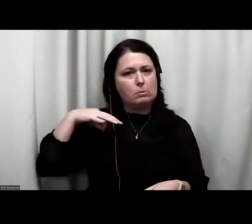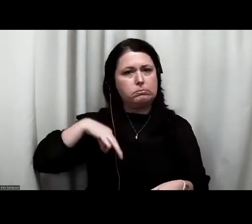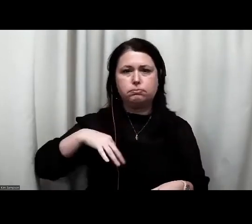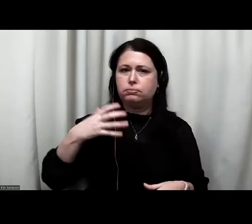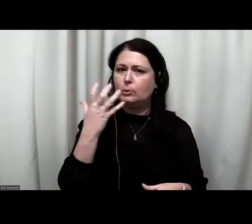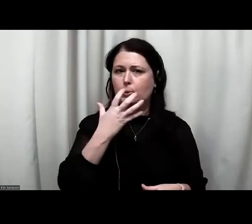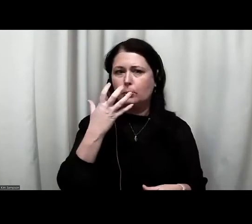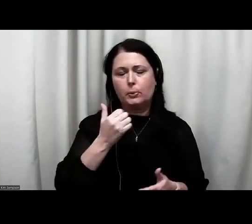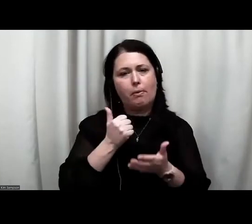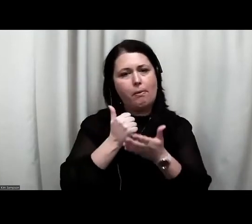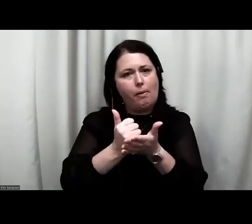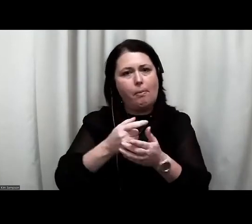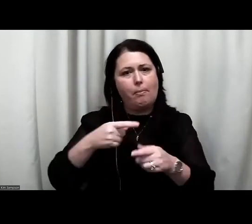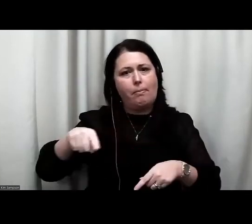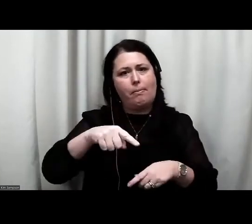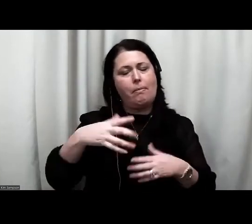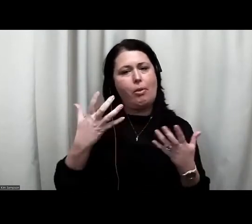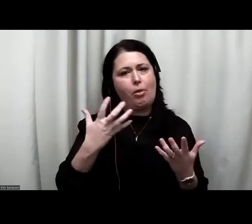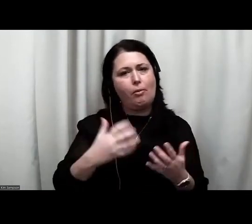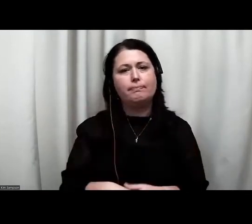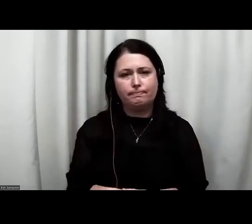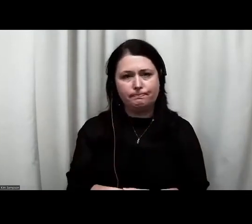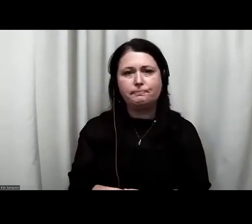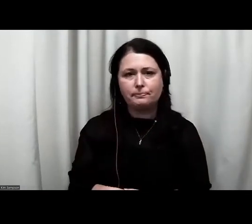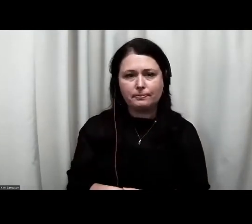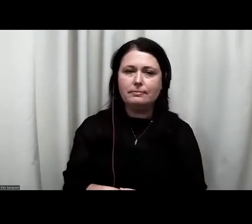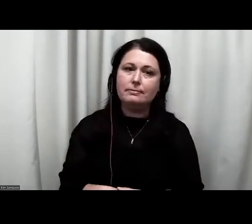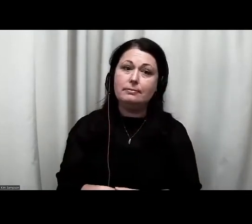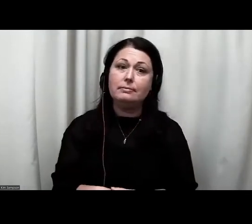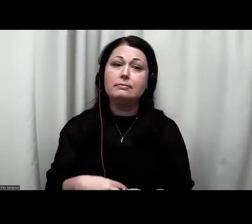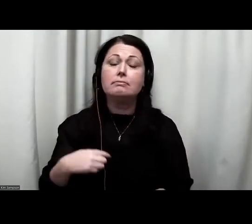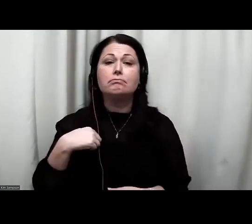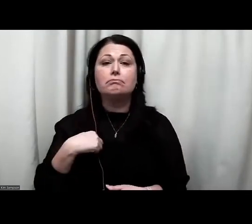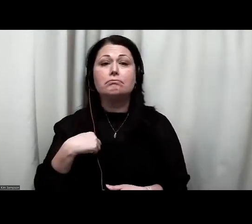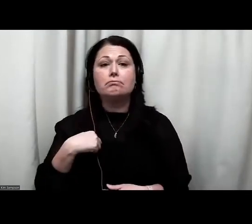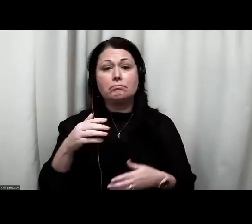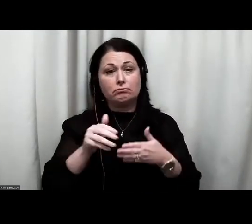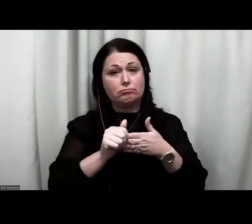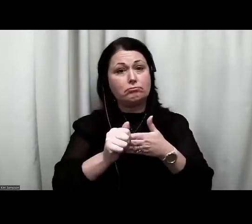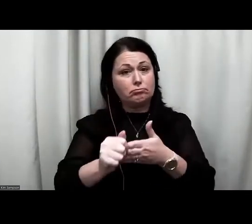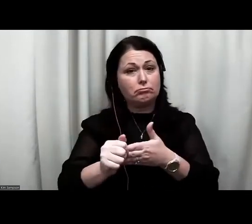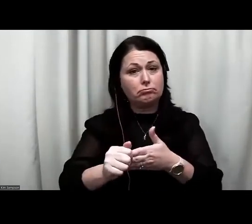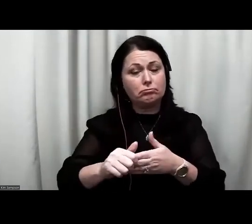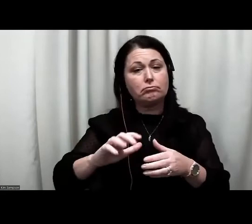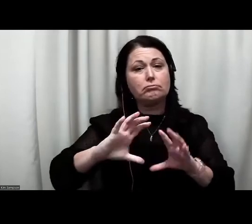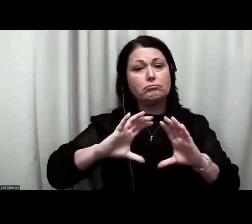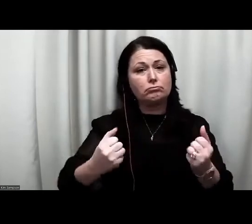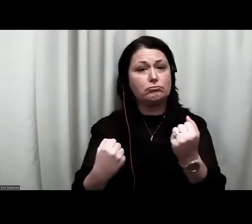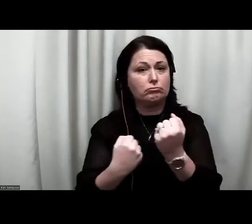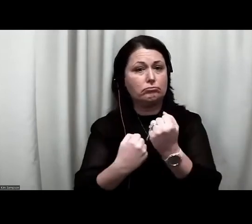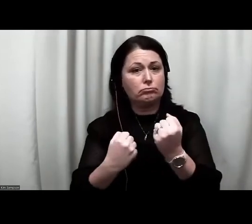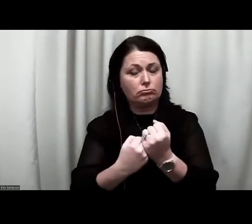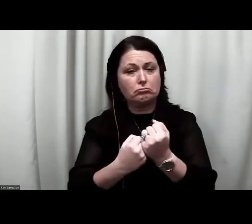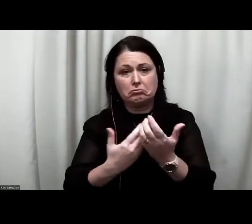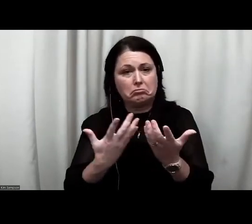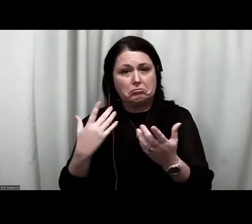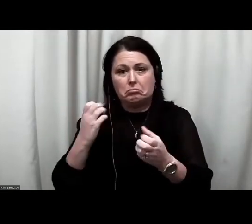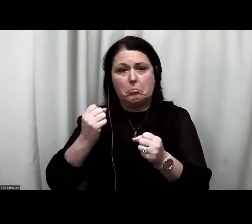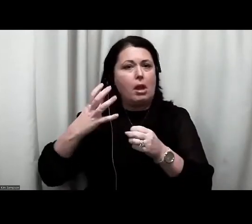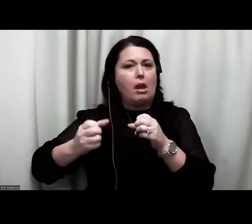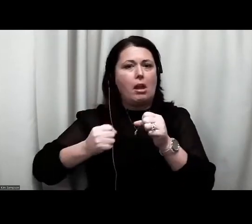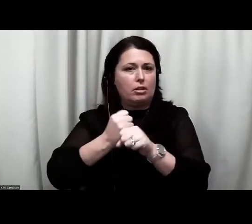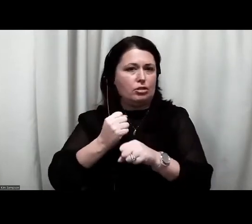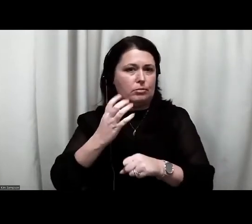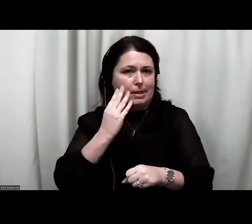was very helpful to them. I have facilitated support groups throughout my career.